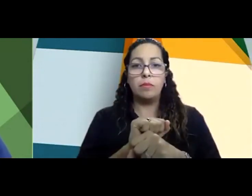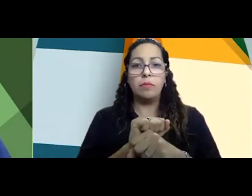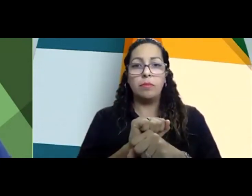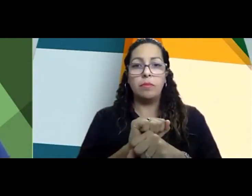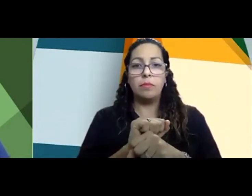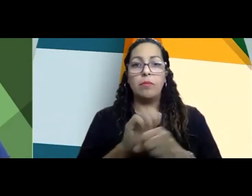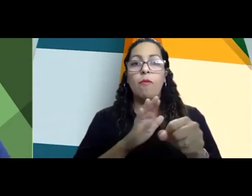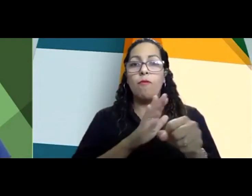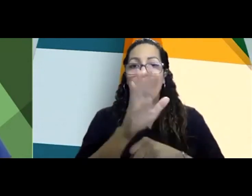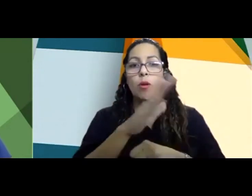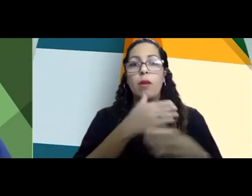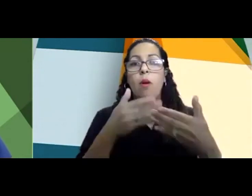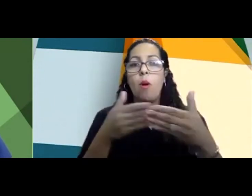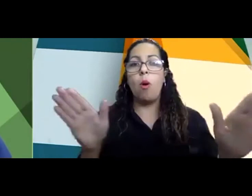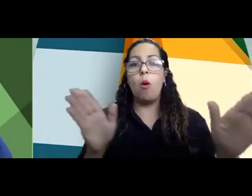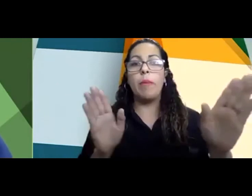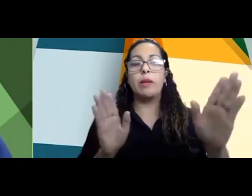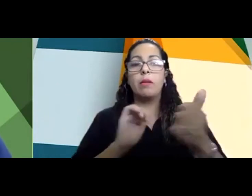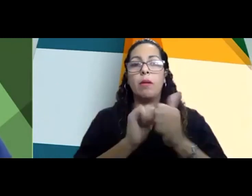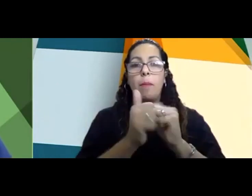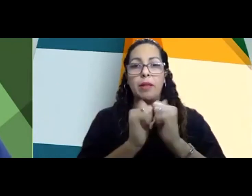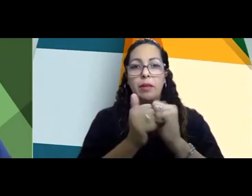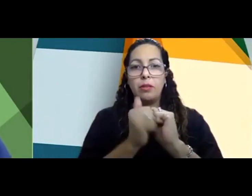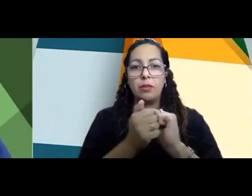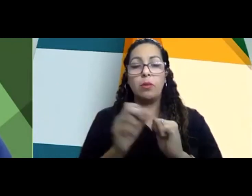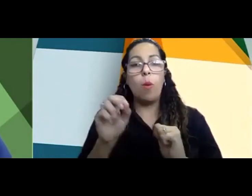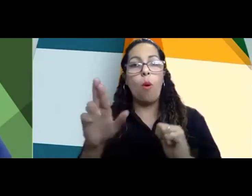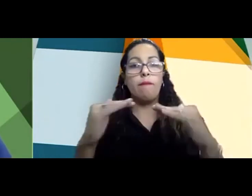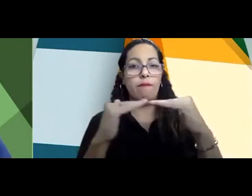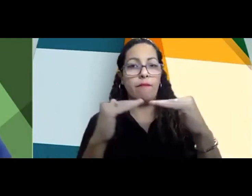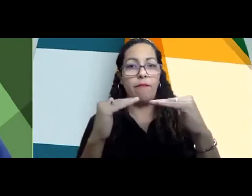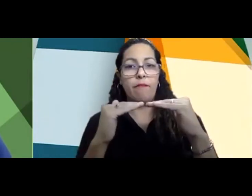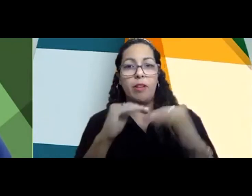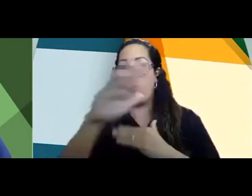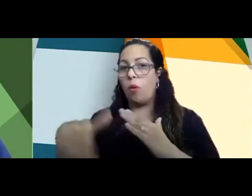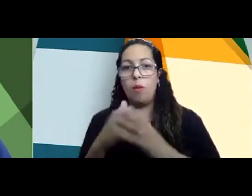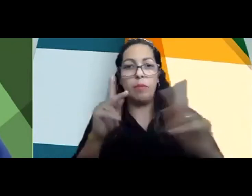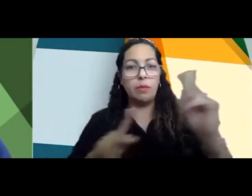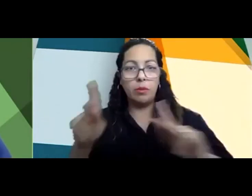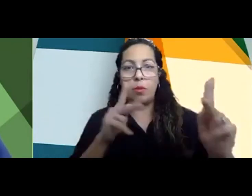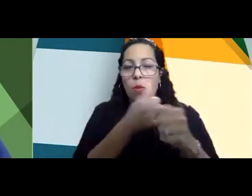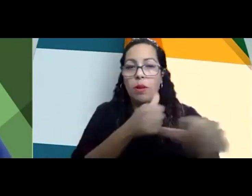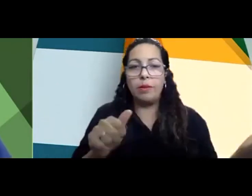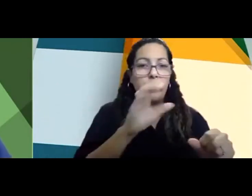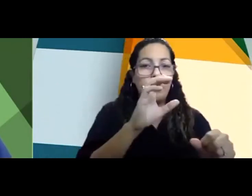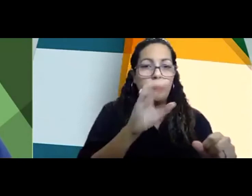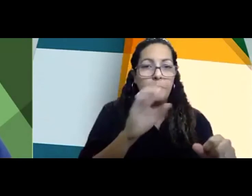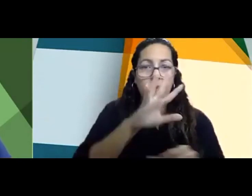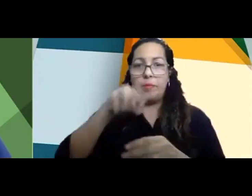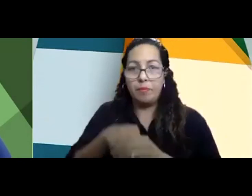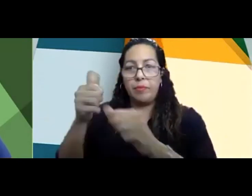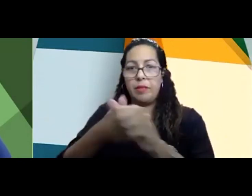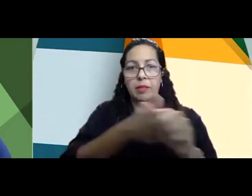full and open competition or fair treatment of all persons or entities involved in each procurement